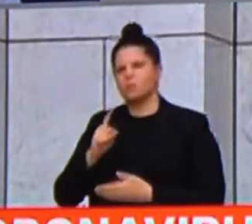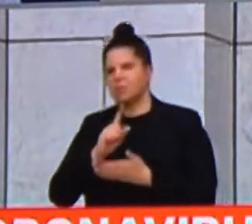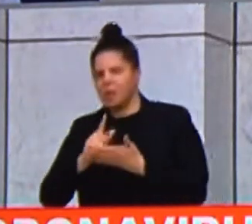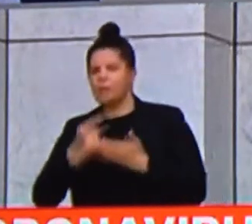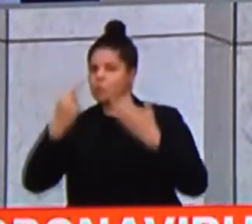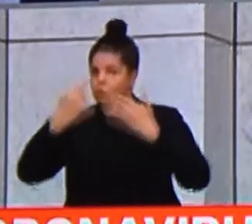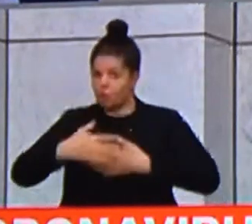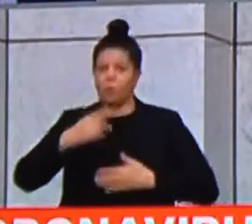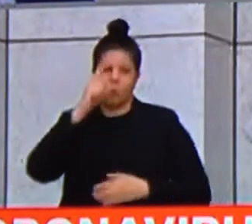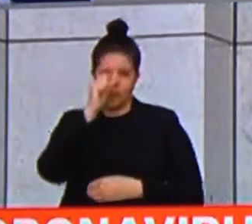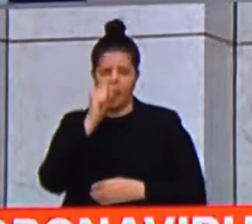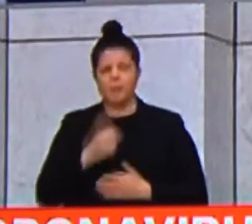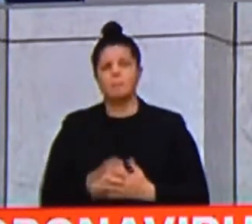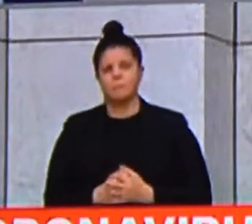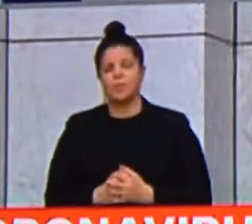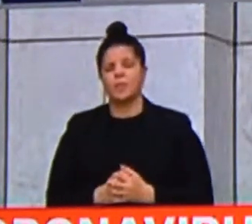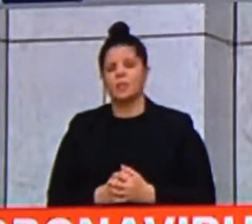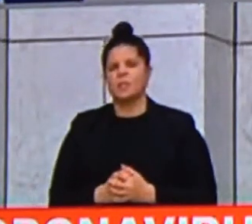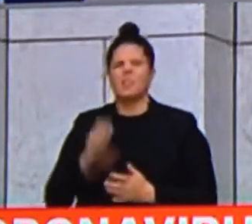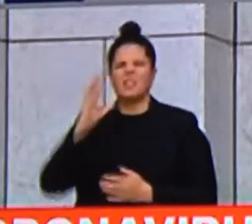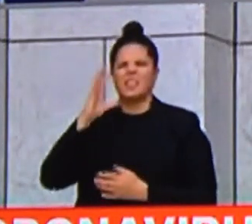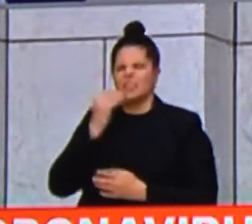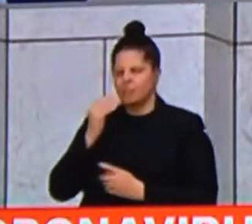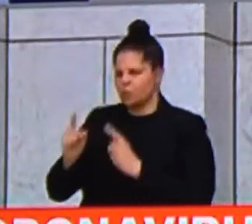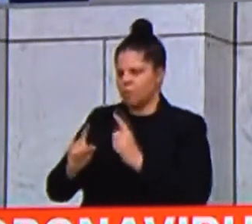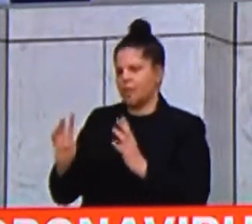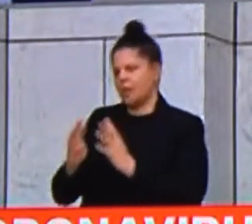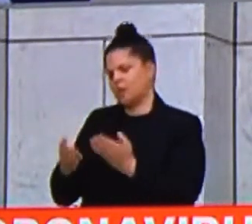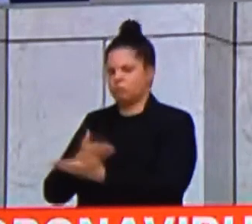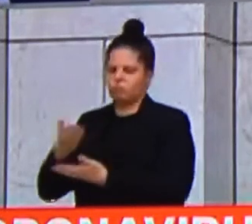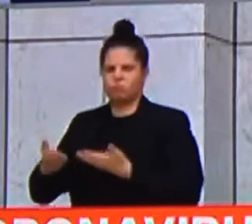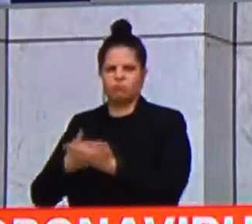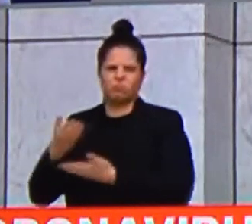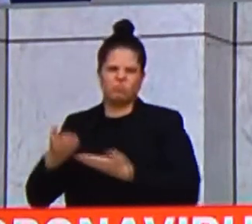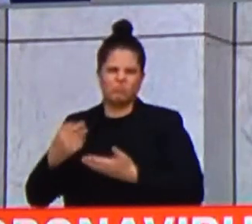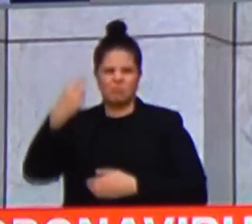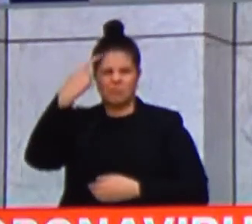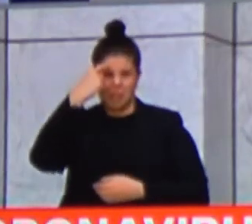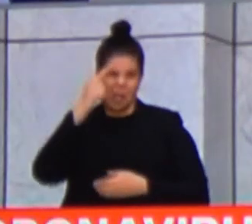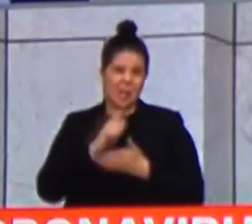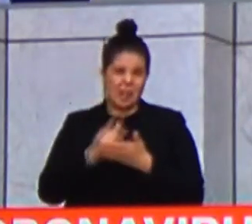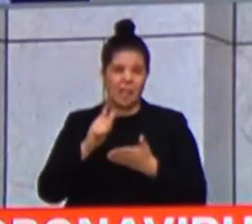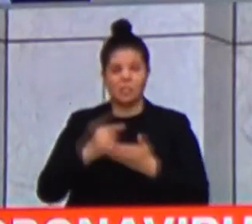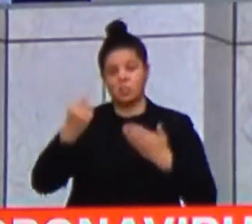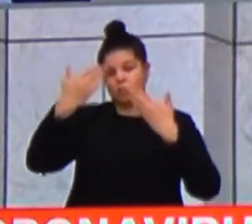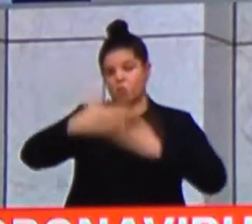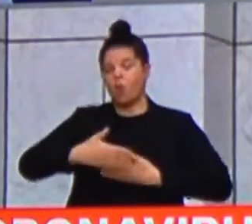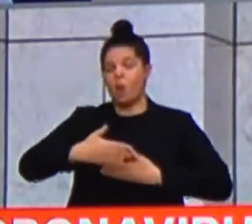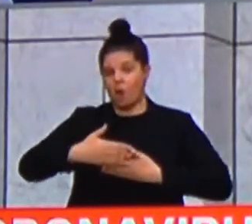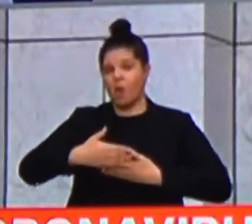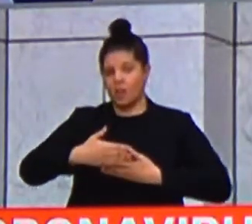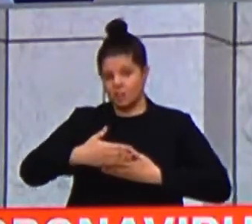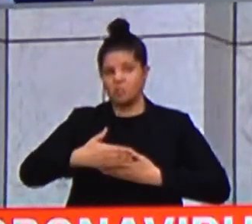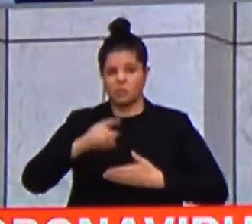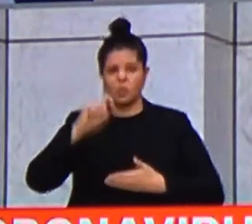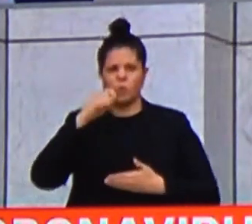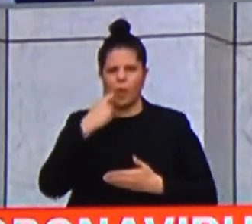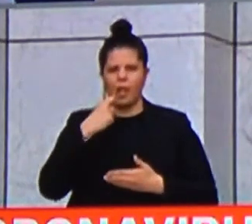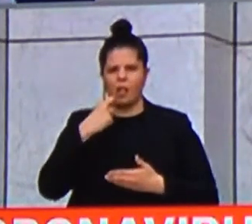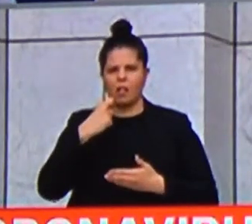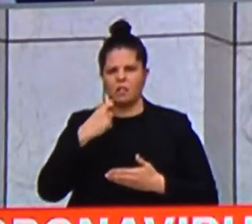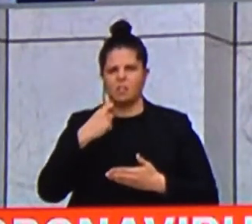what was an 80% fall in people's movements around our major capital cities as a result of the measures that we've put in